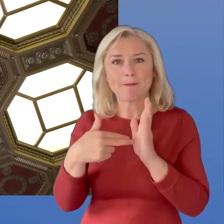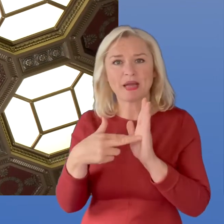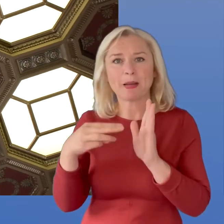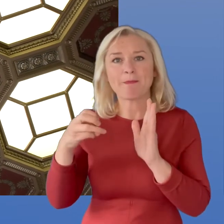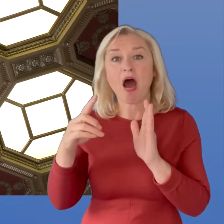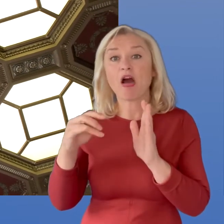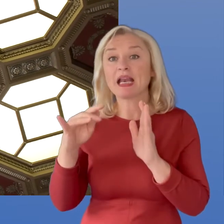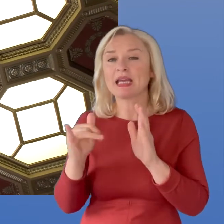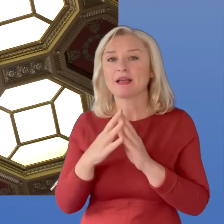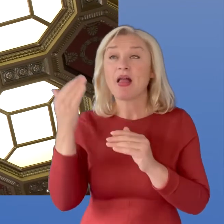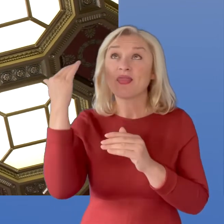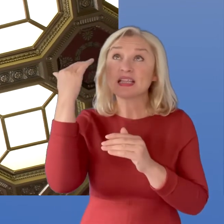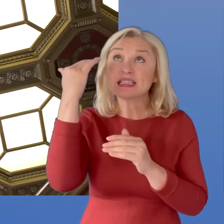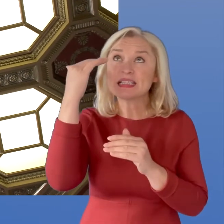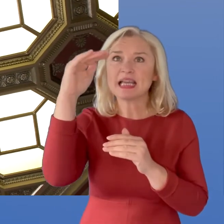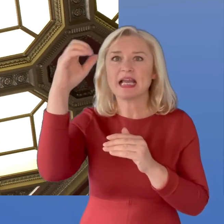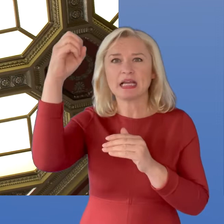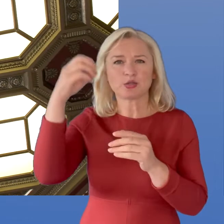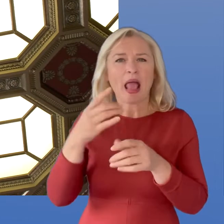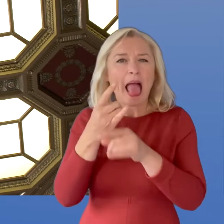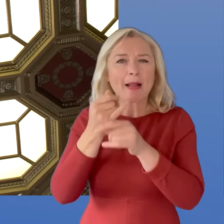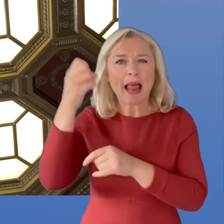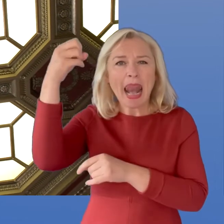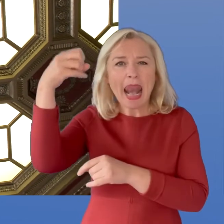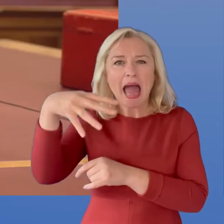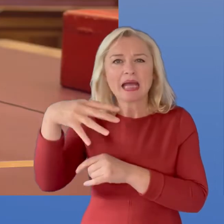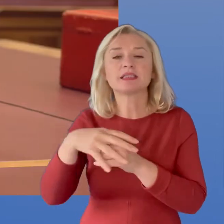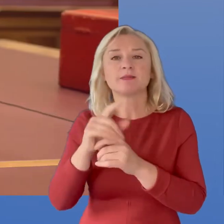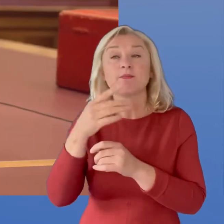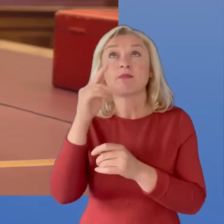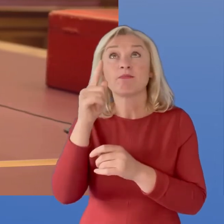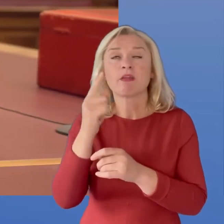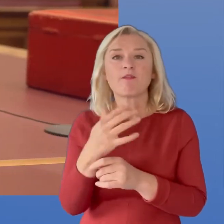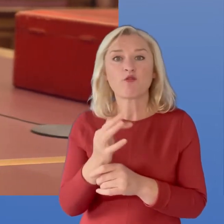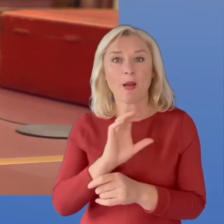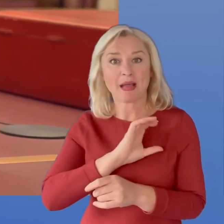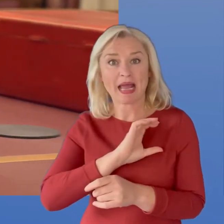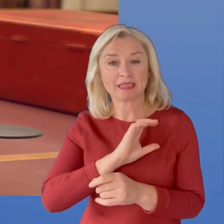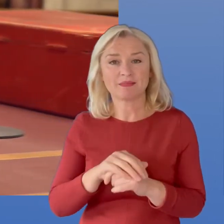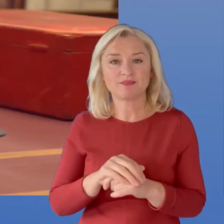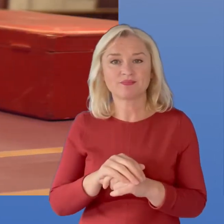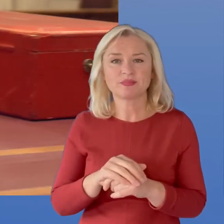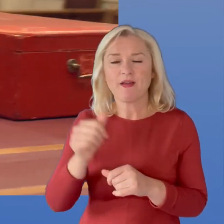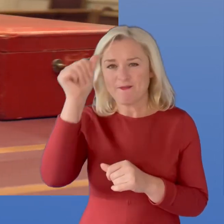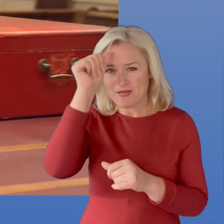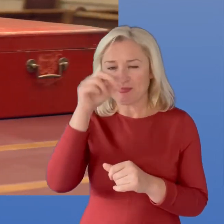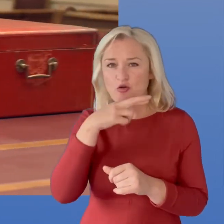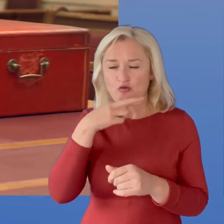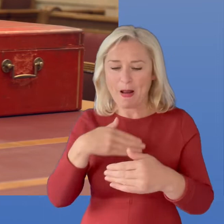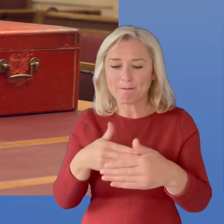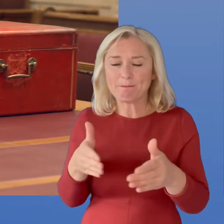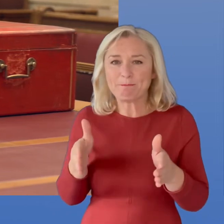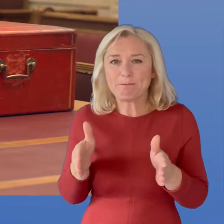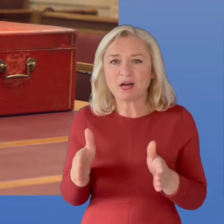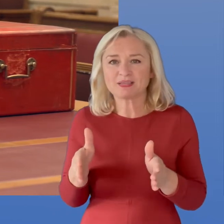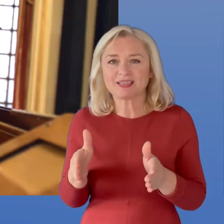on the ceiling, which is intended to simulate natural light, is from Canada. The famous red dispatch boxes in the chamber were a gift from